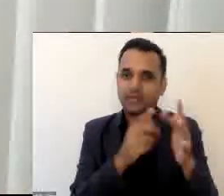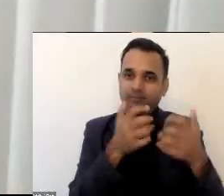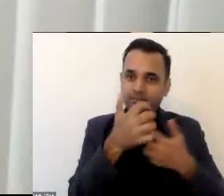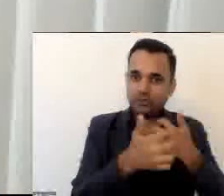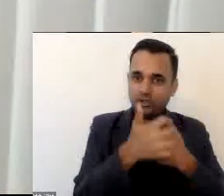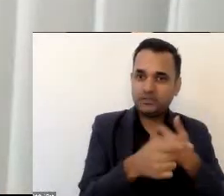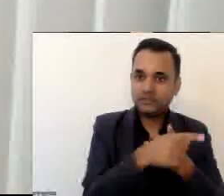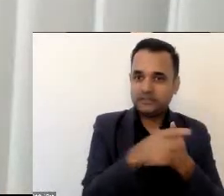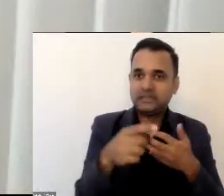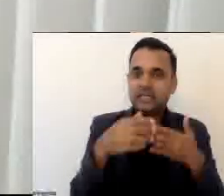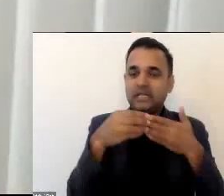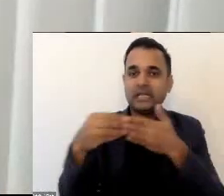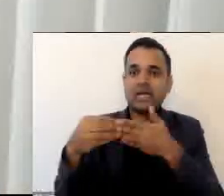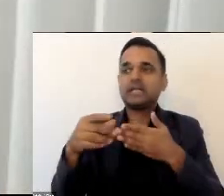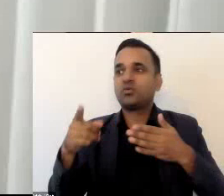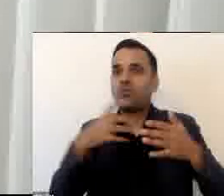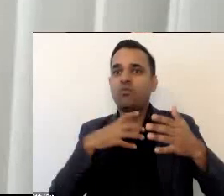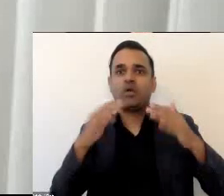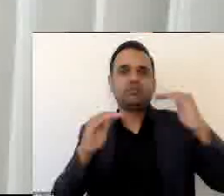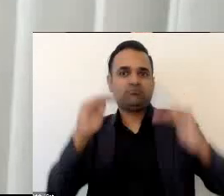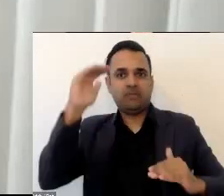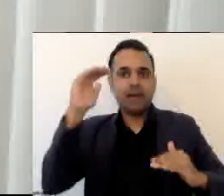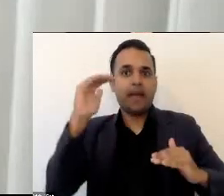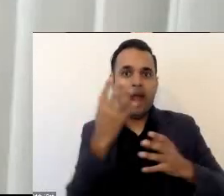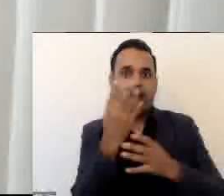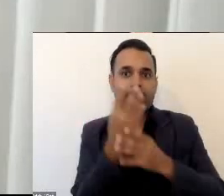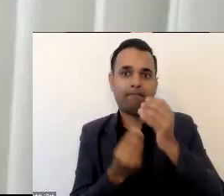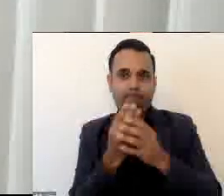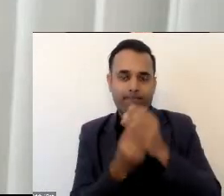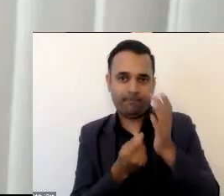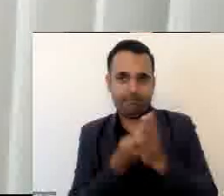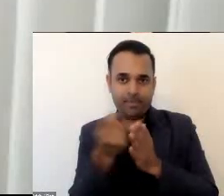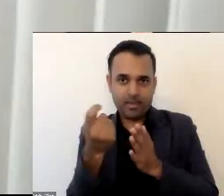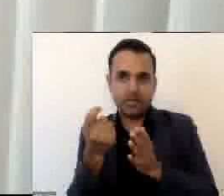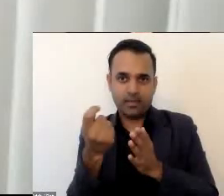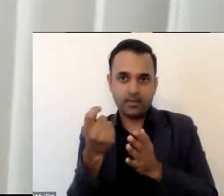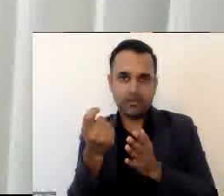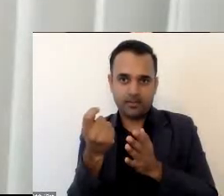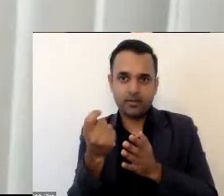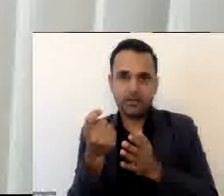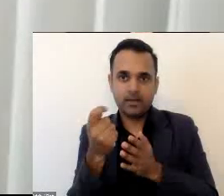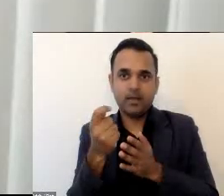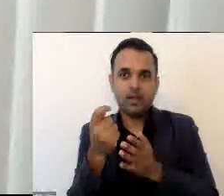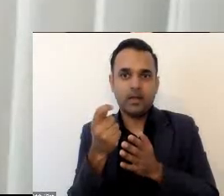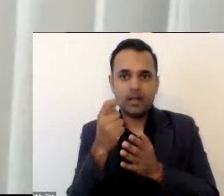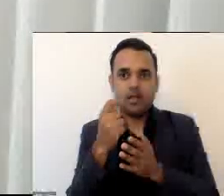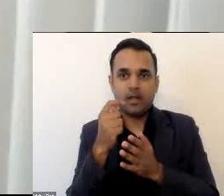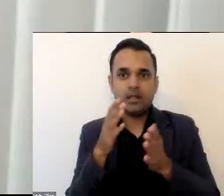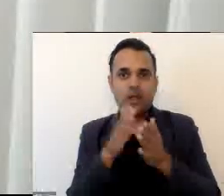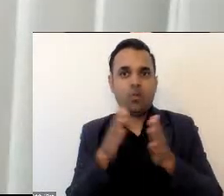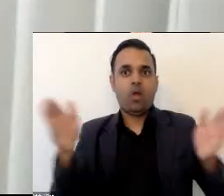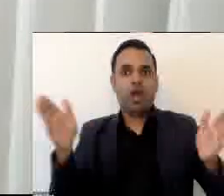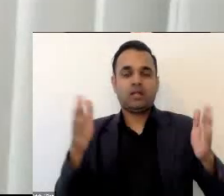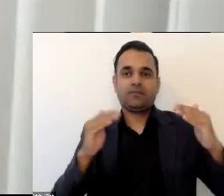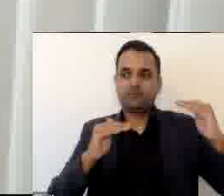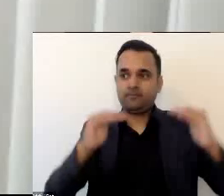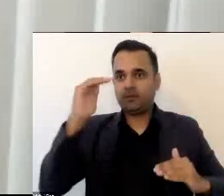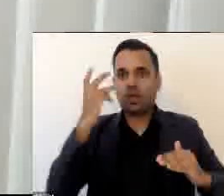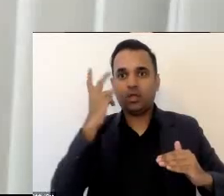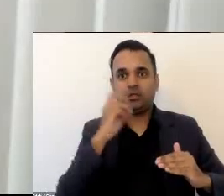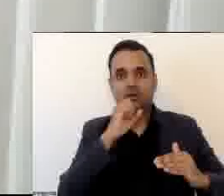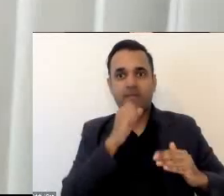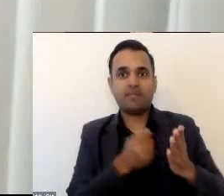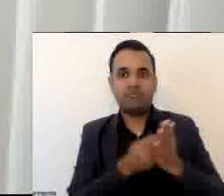important that we identify, acknowledge these biases, and therefore sort of start planning